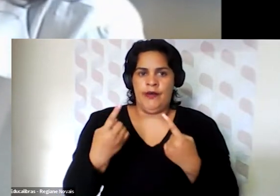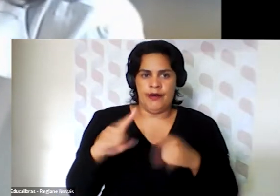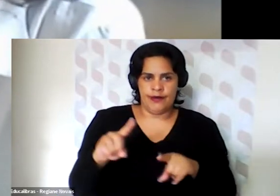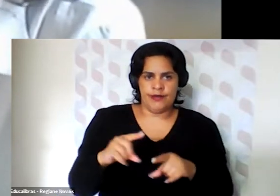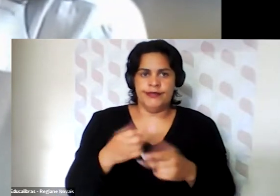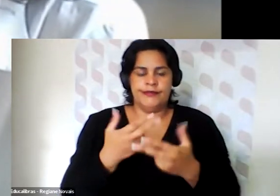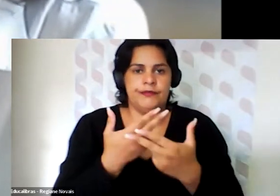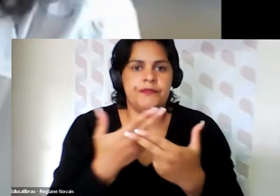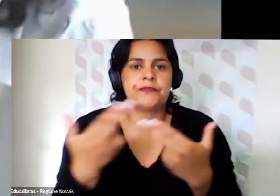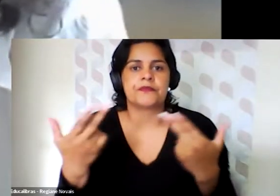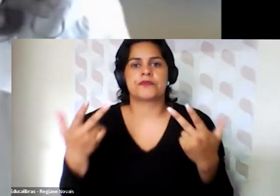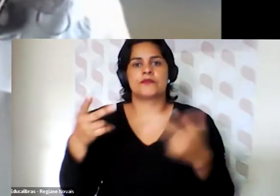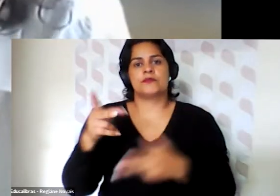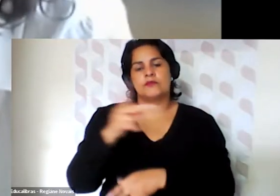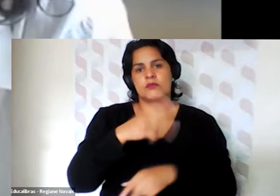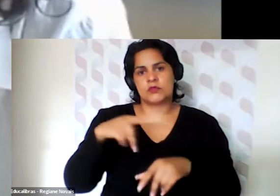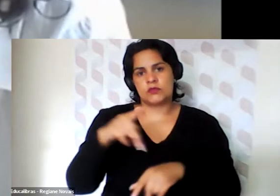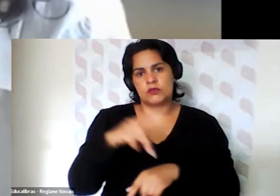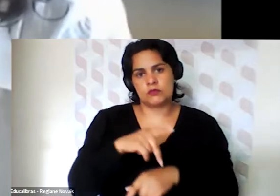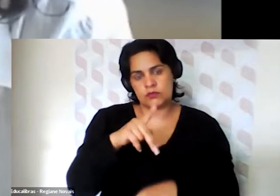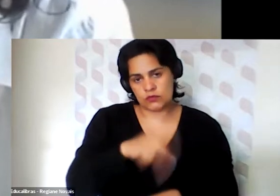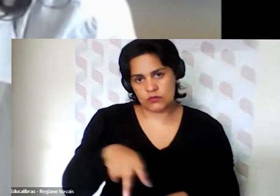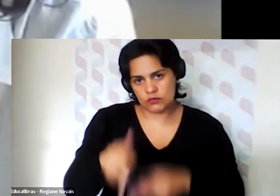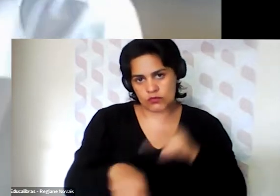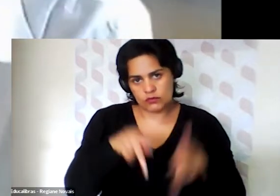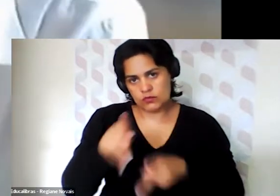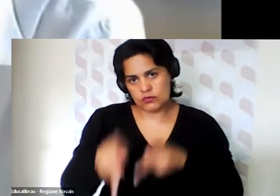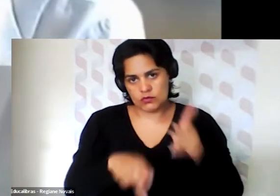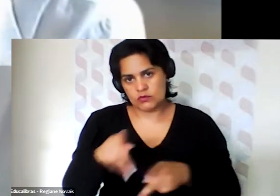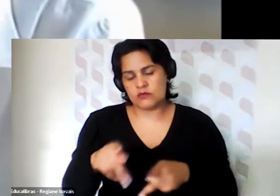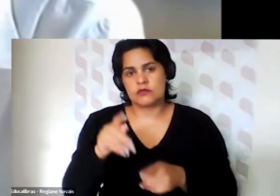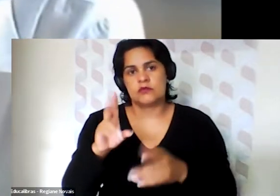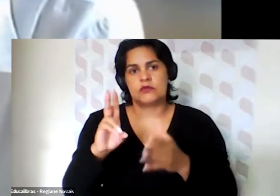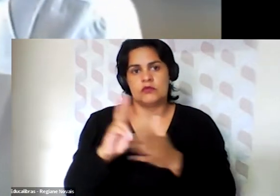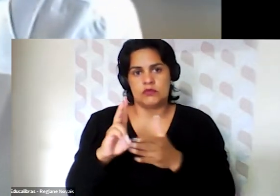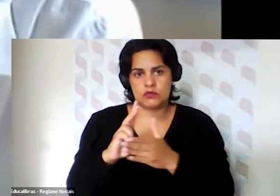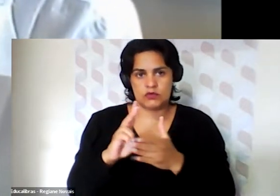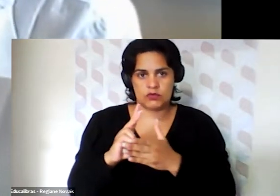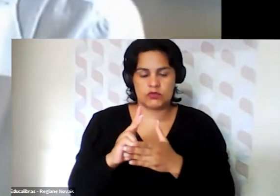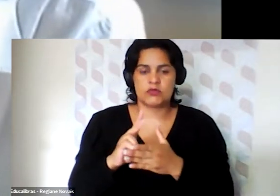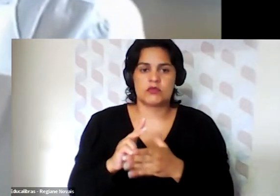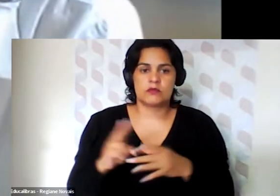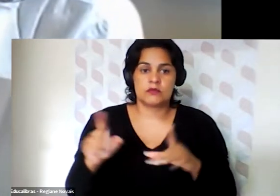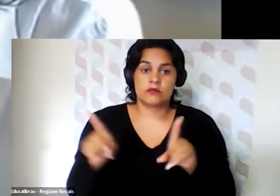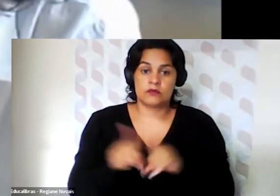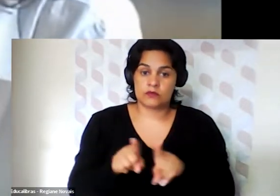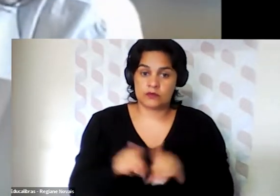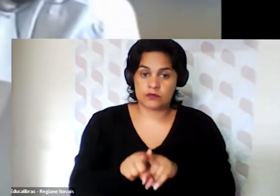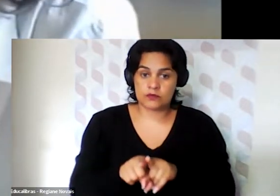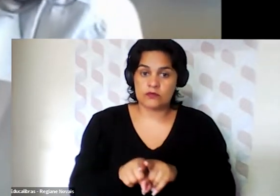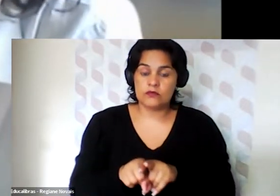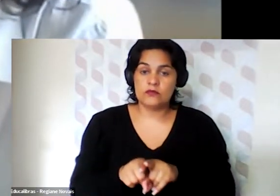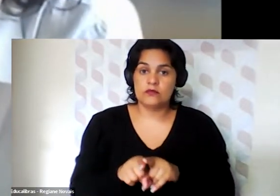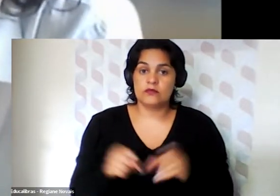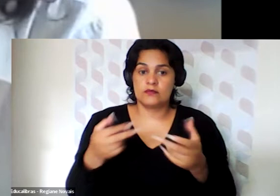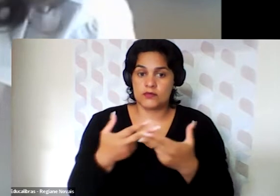Brazil. We have to bear in mind that we are in the last decade left to meaningfully change the course of